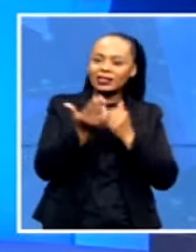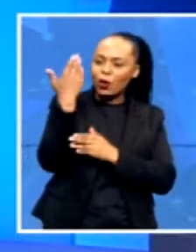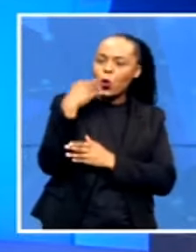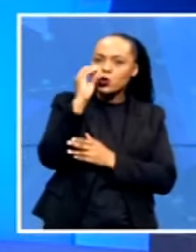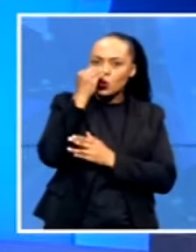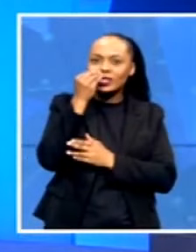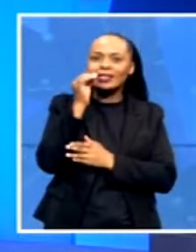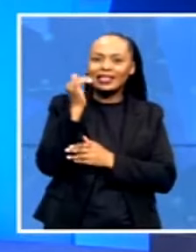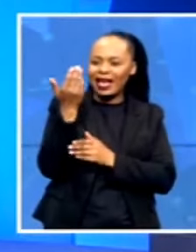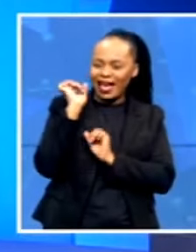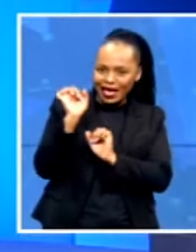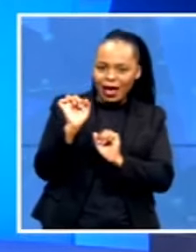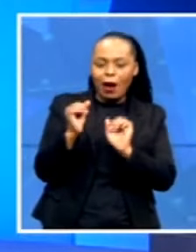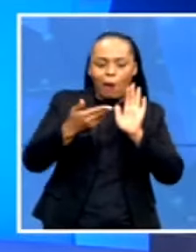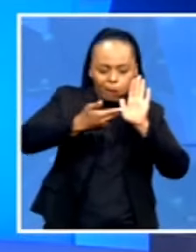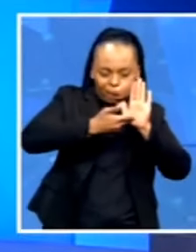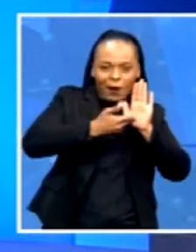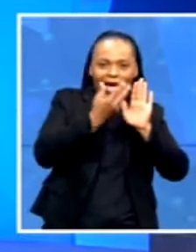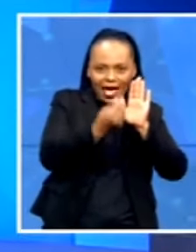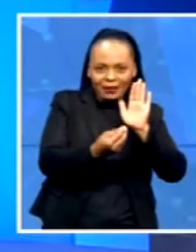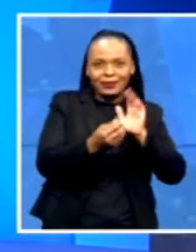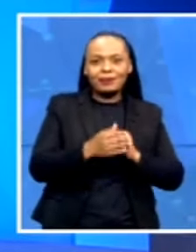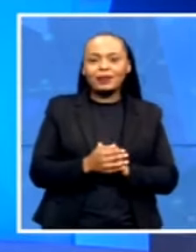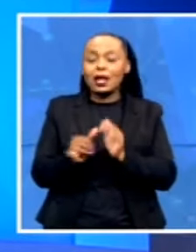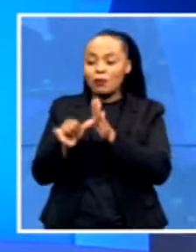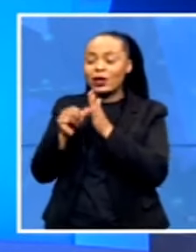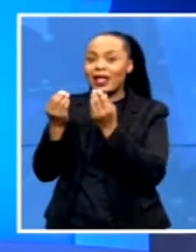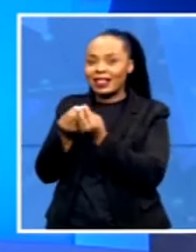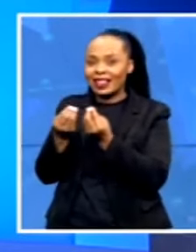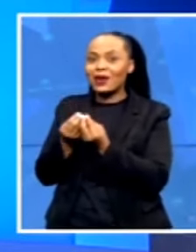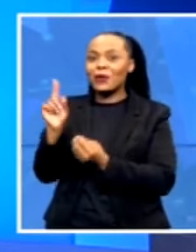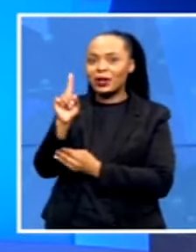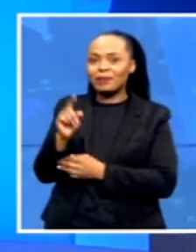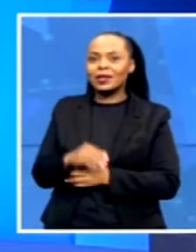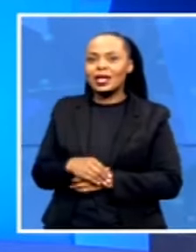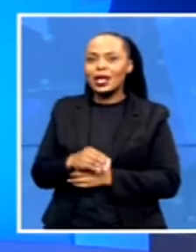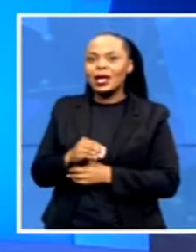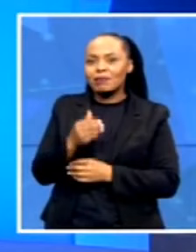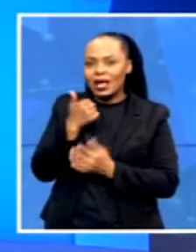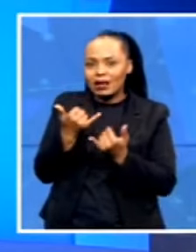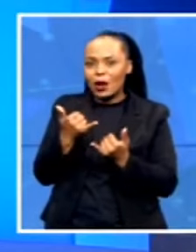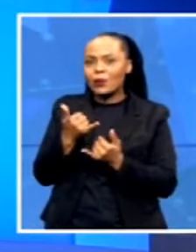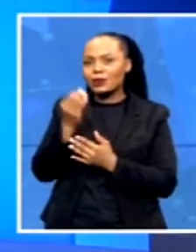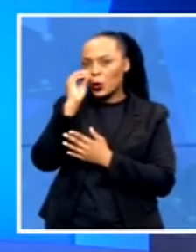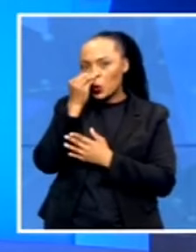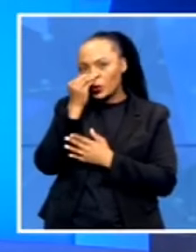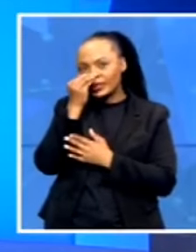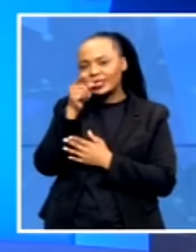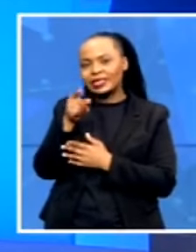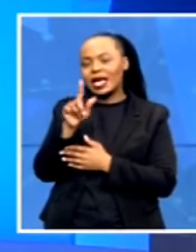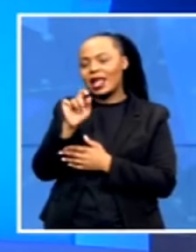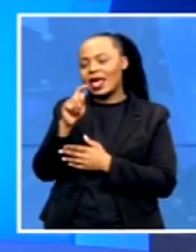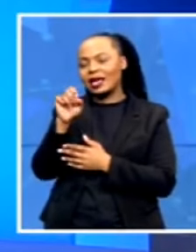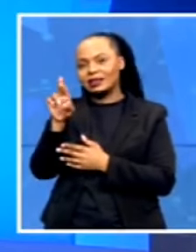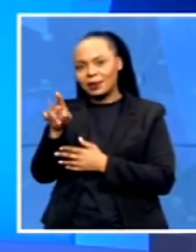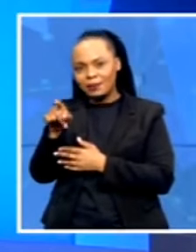Another very important feature is the newsletter. Talk to us about that. So we've started a new campaign. If